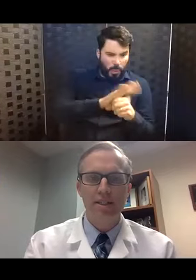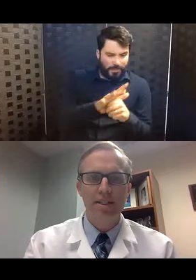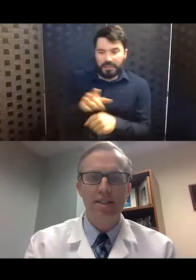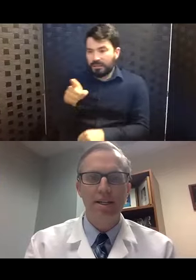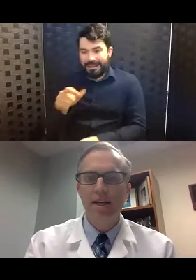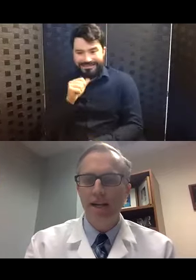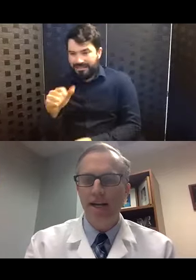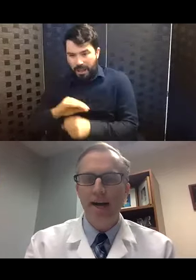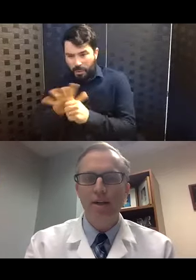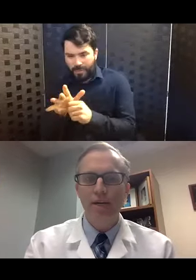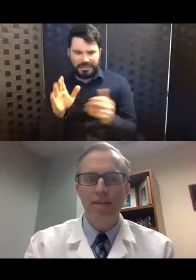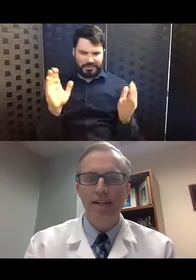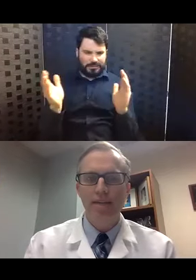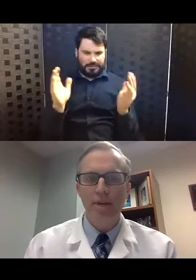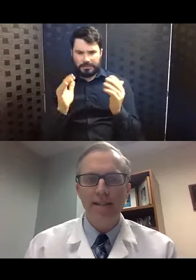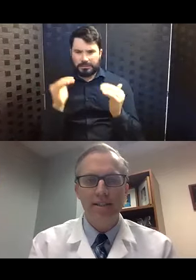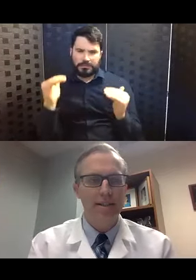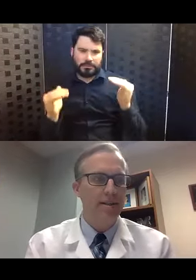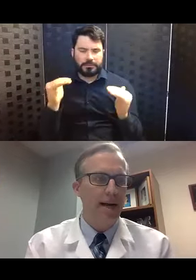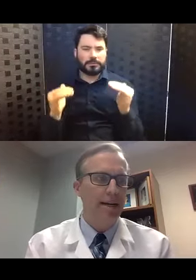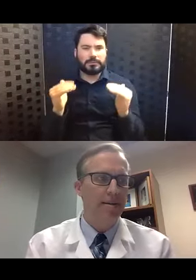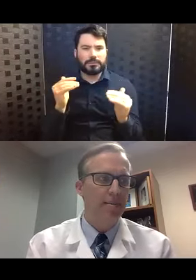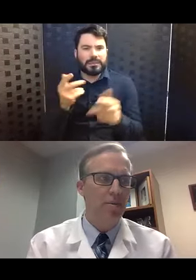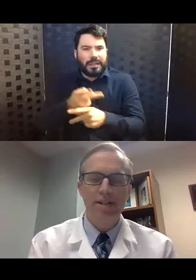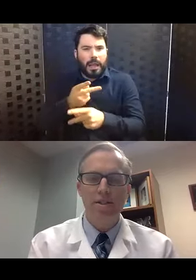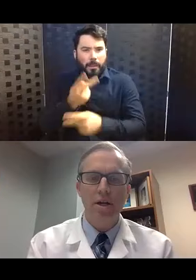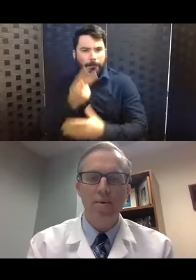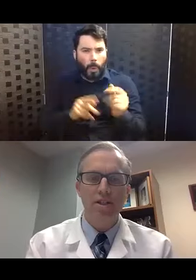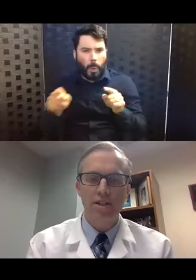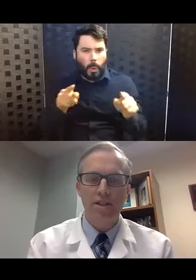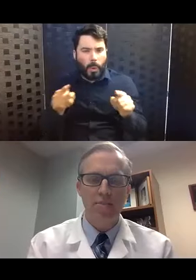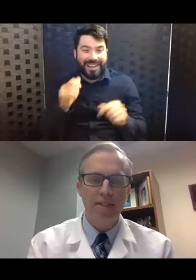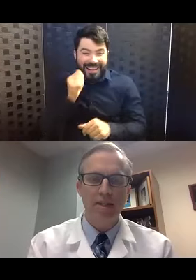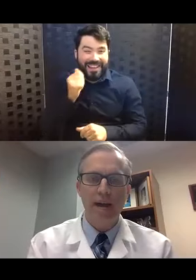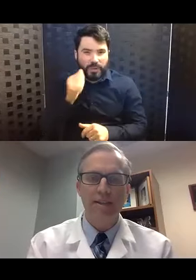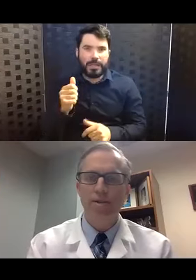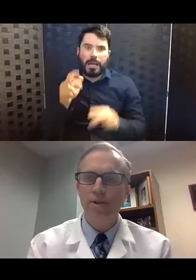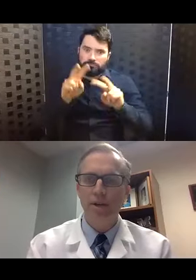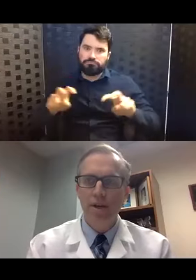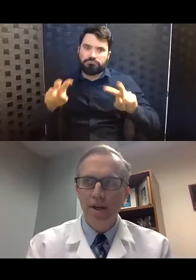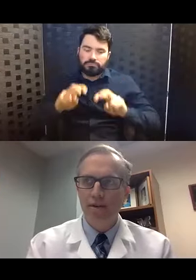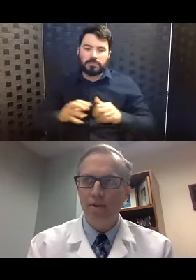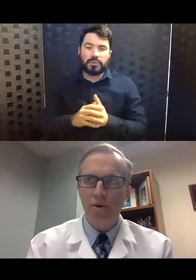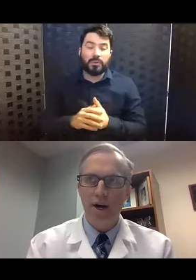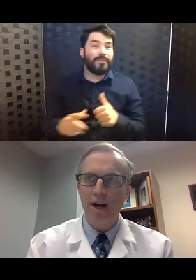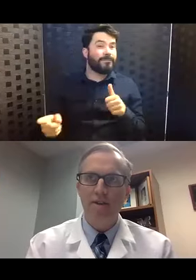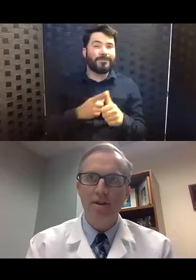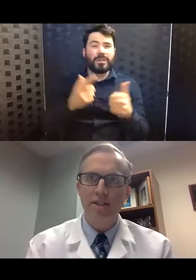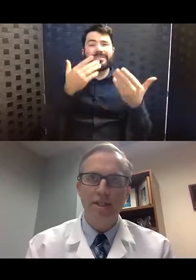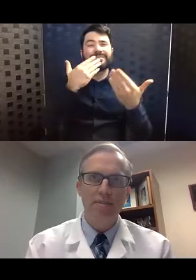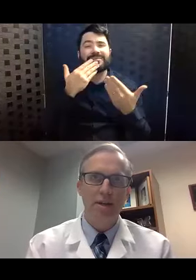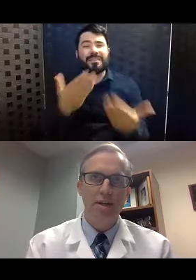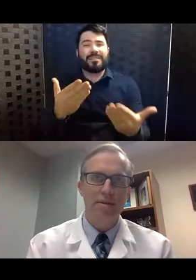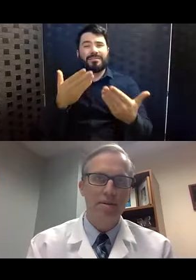conditions. And this is an ongoing daily process. And I want to start with just expressing gratitude for all of